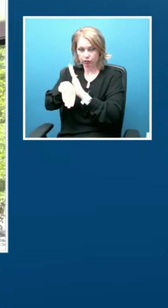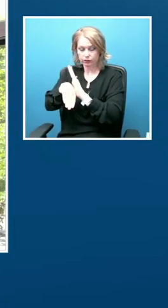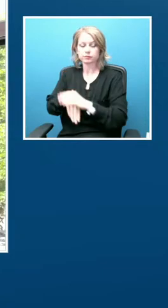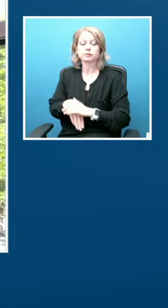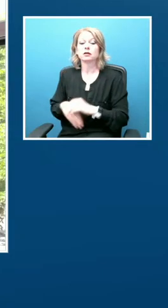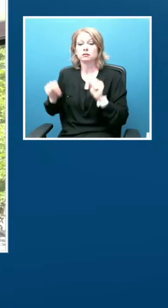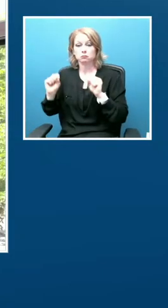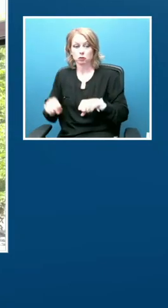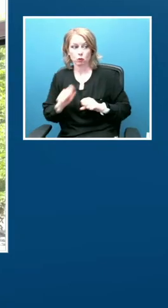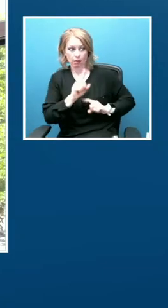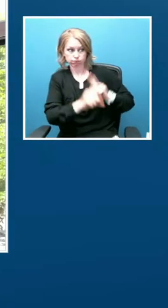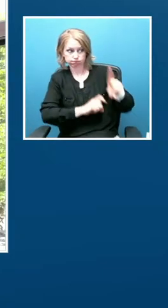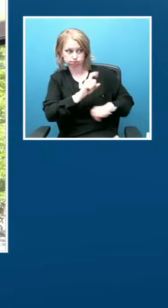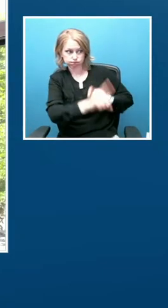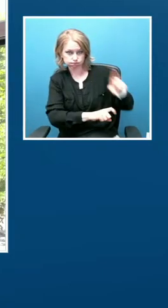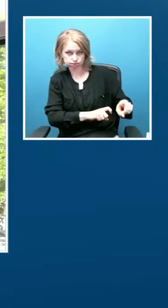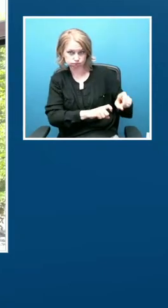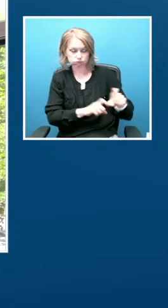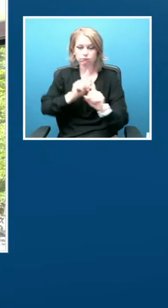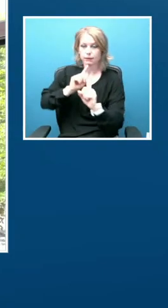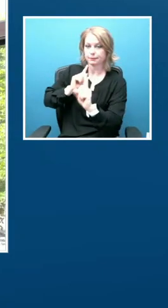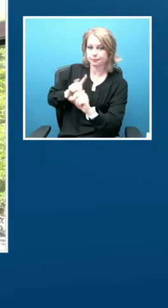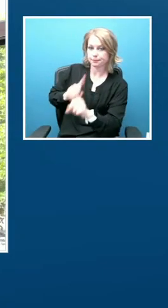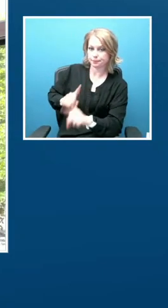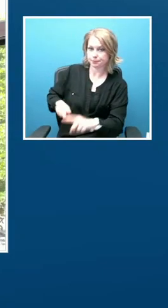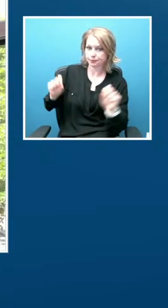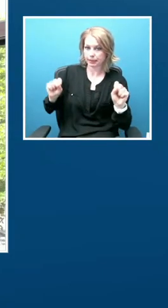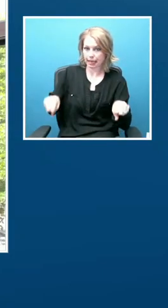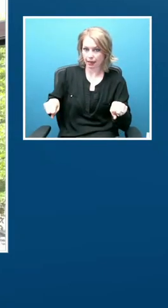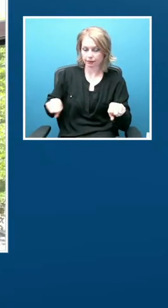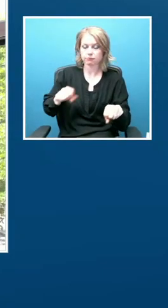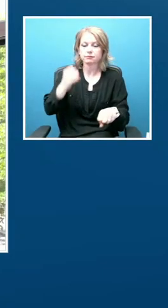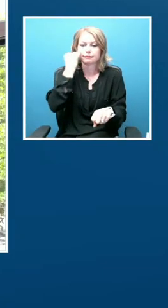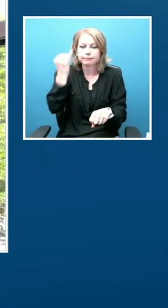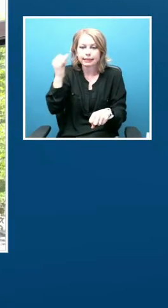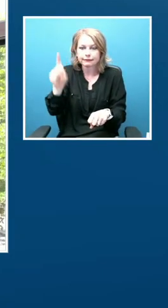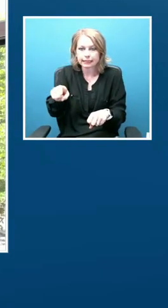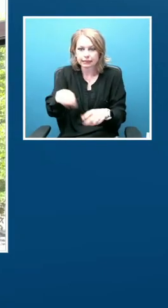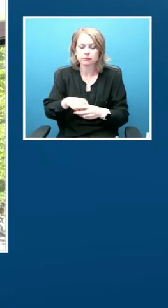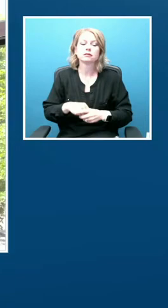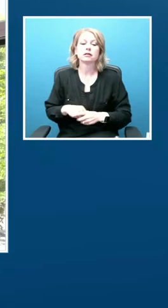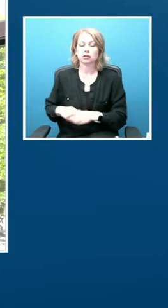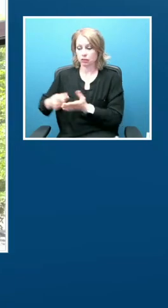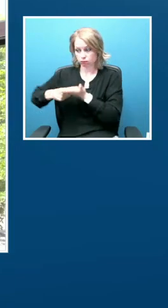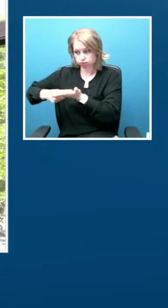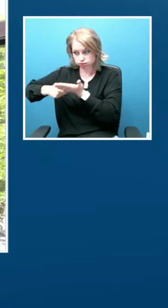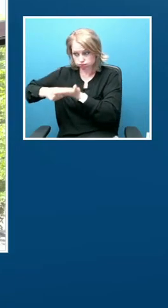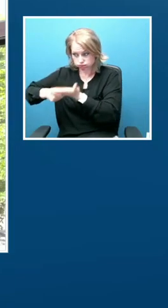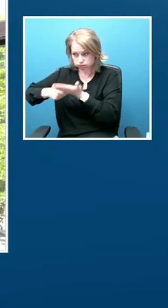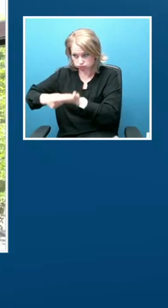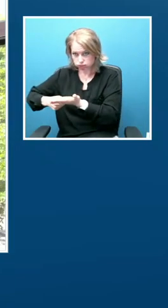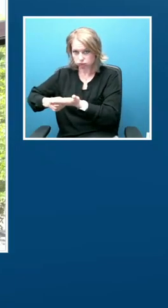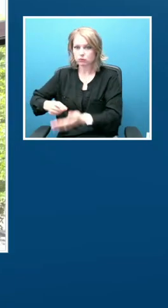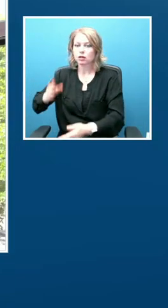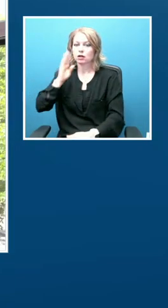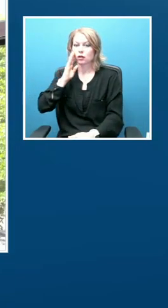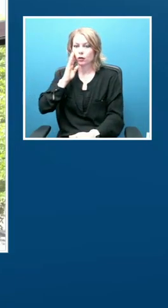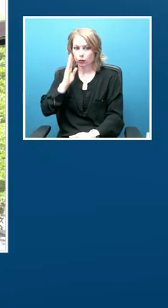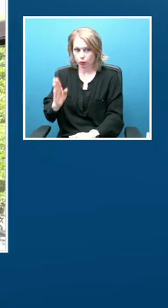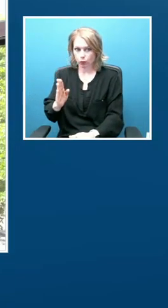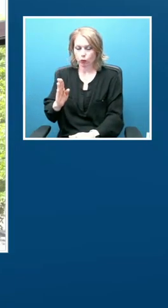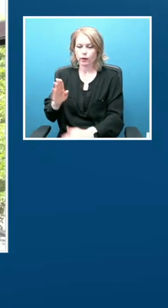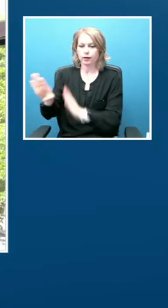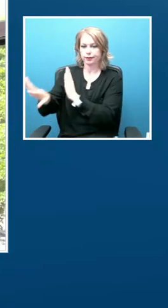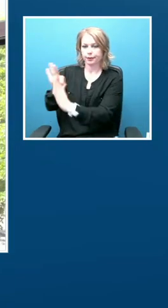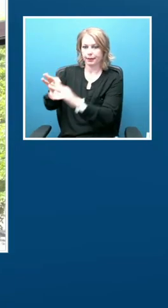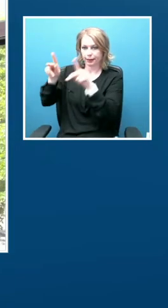party's representatives or the chair as needed. Following debate, the chair will recognize a committee member for the purpose of offering a resolution disposing